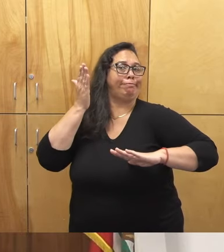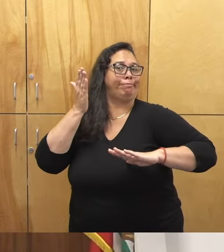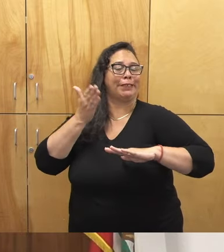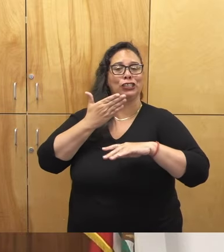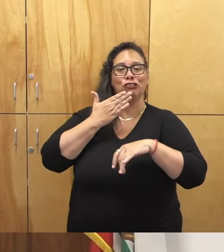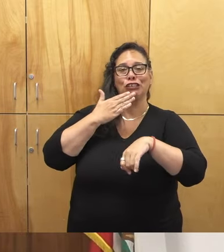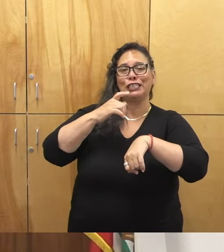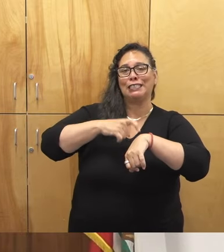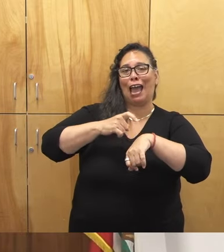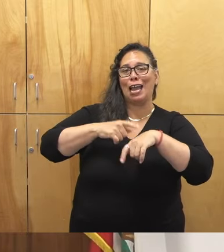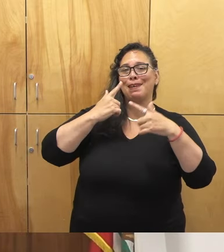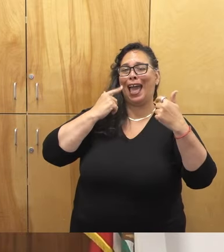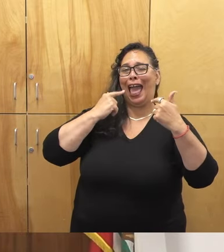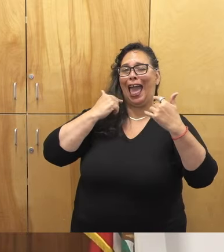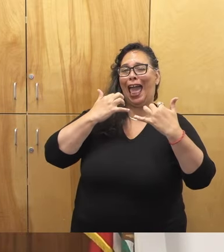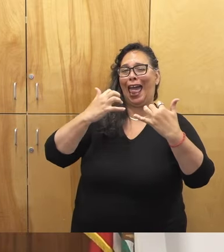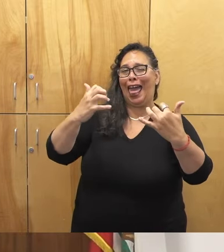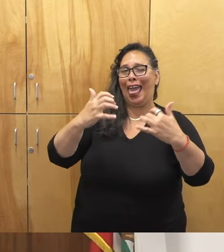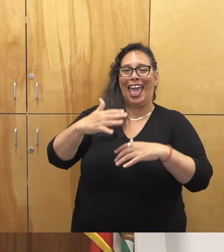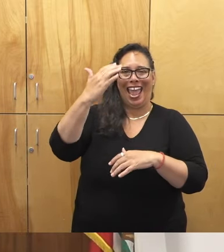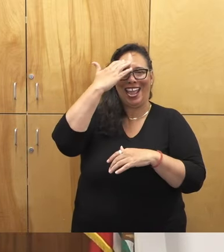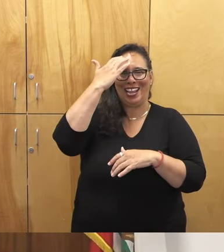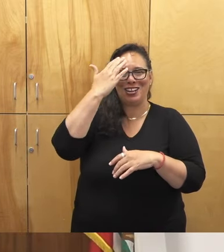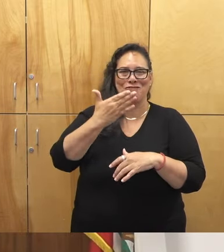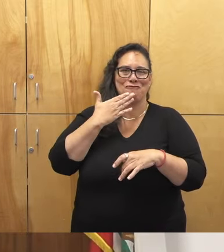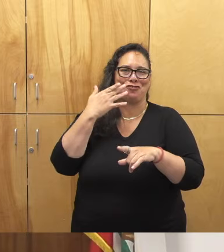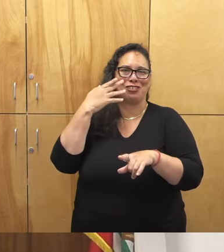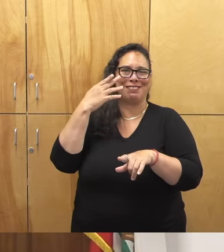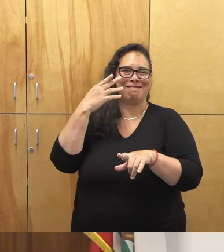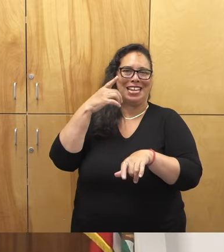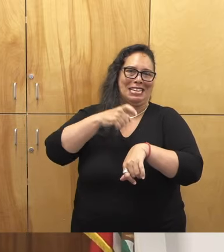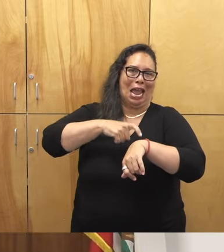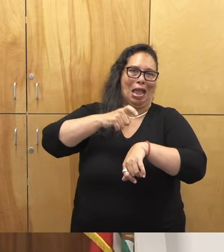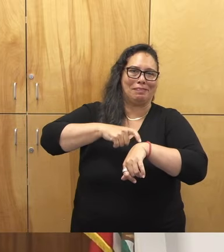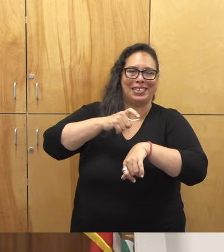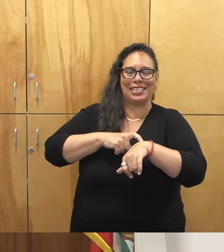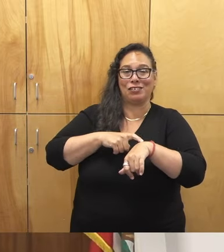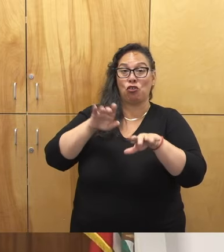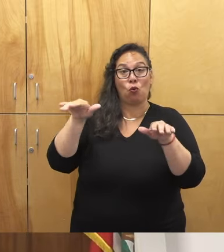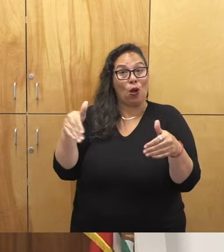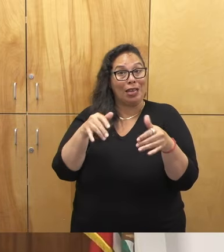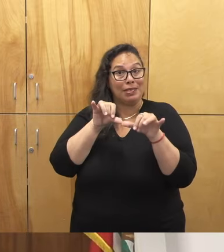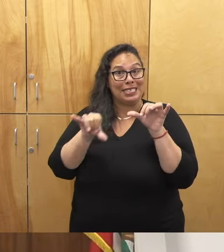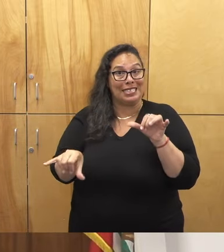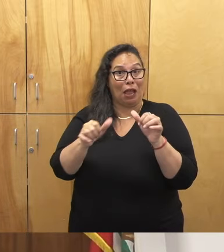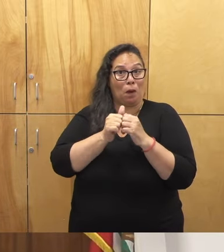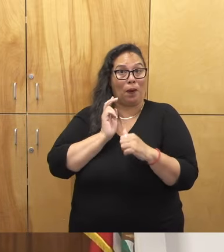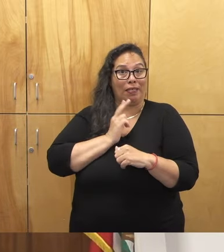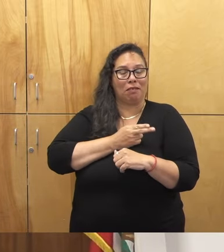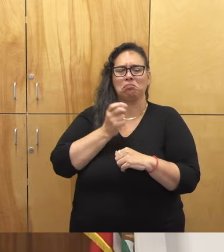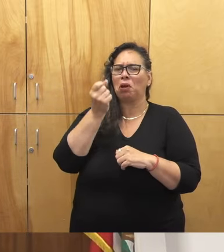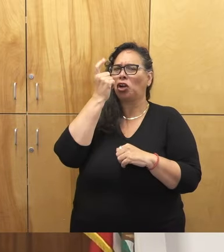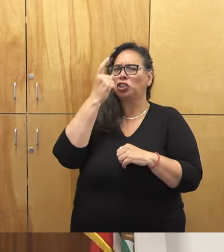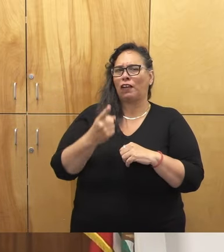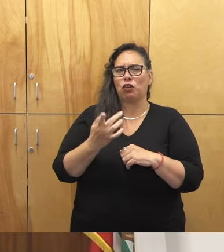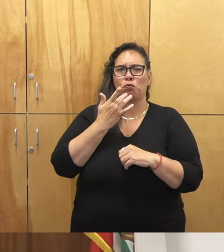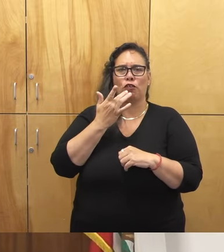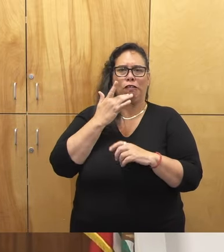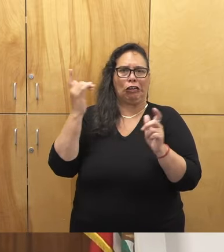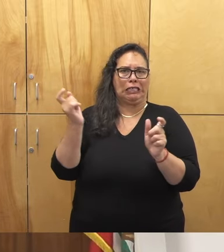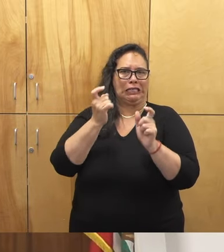time. Thank you for being here. I know, good timing. You're welcome to stay with us, but we understand if you'd rather